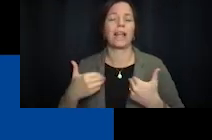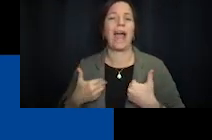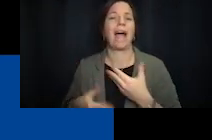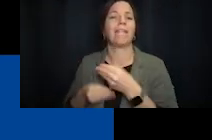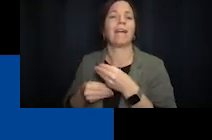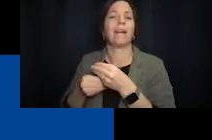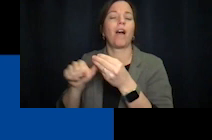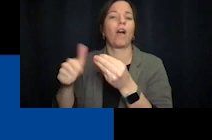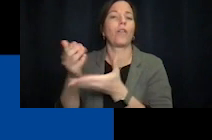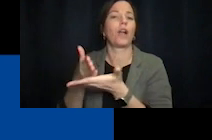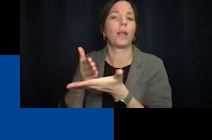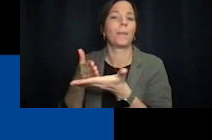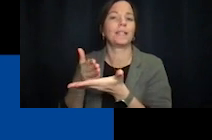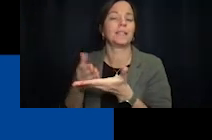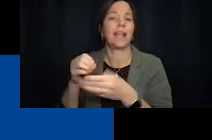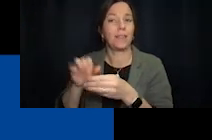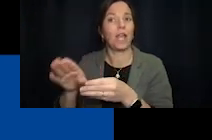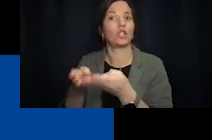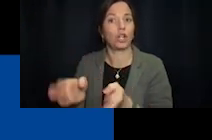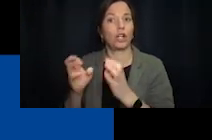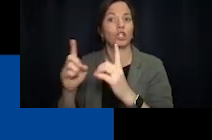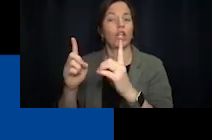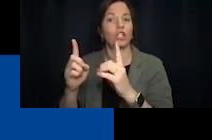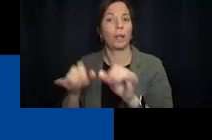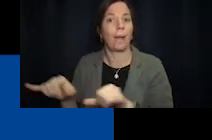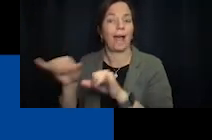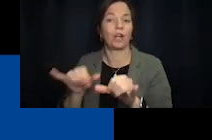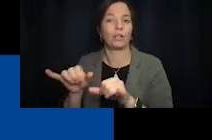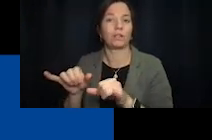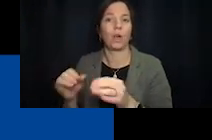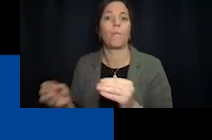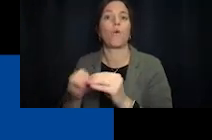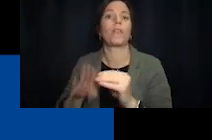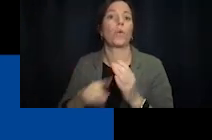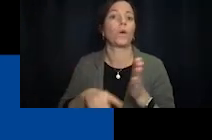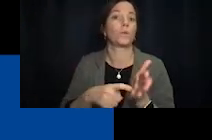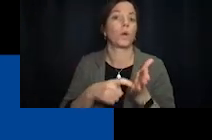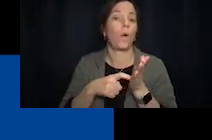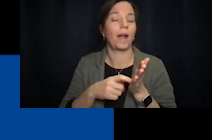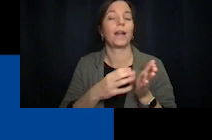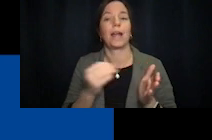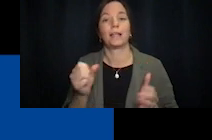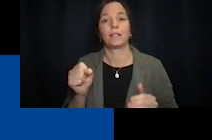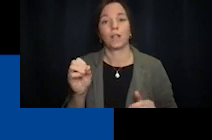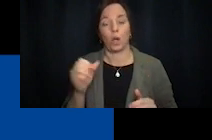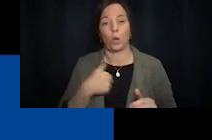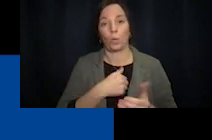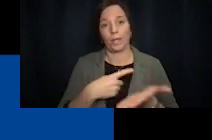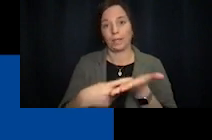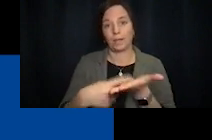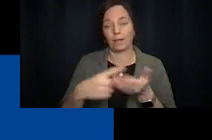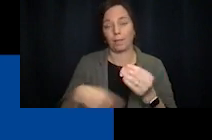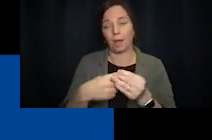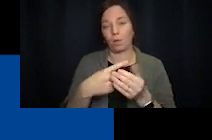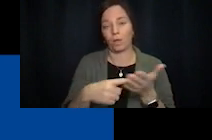into their general education patterns beyond what is required. And so we talked about wanting, it